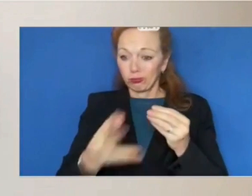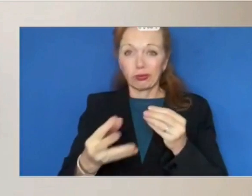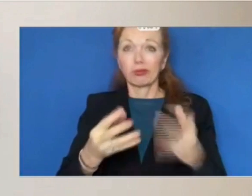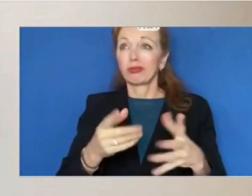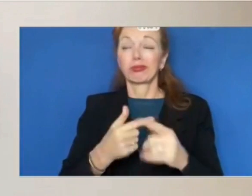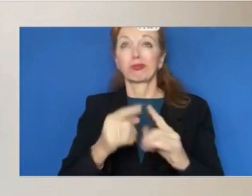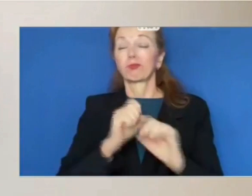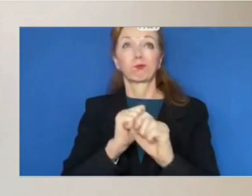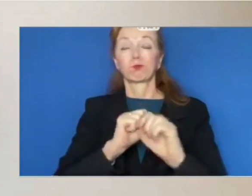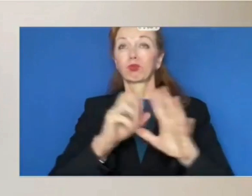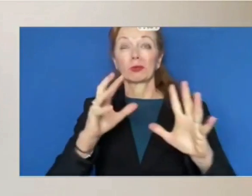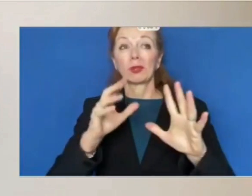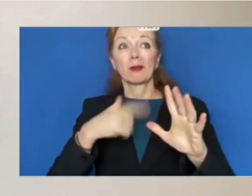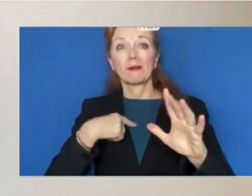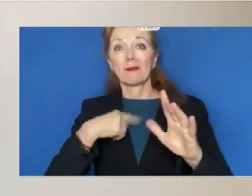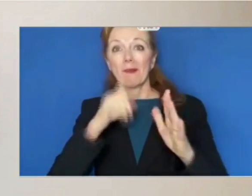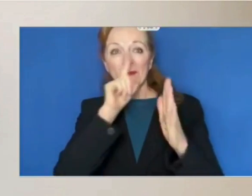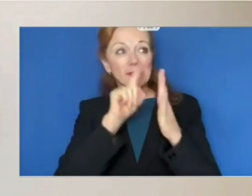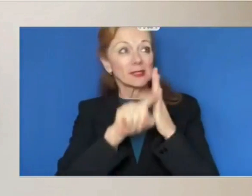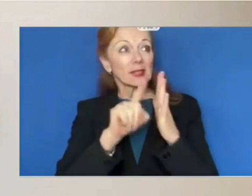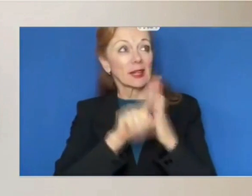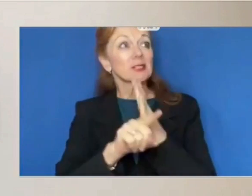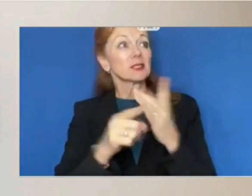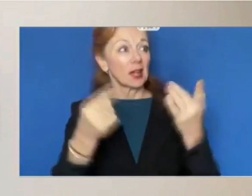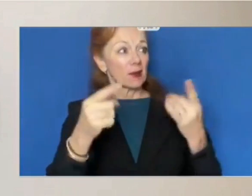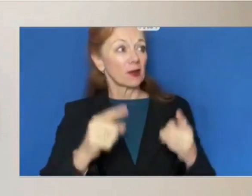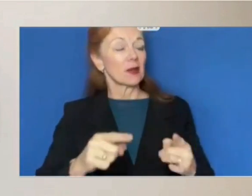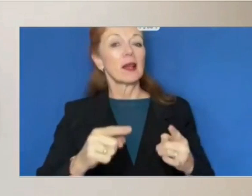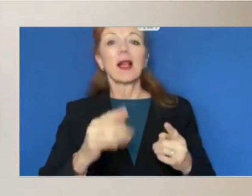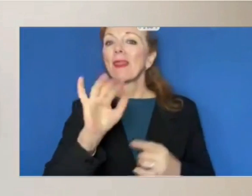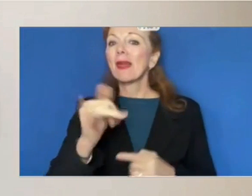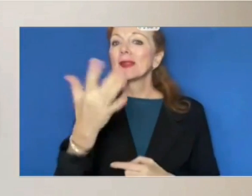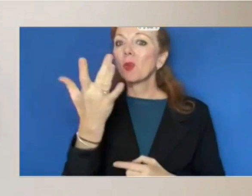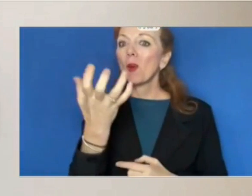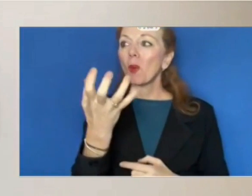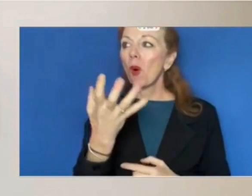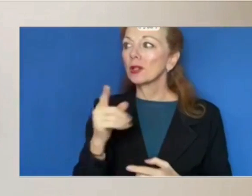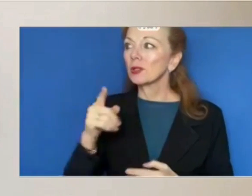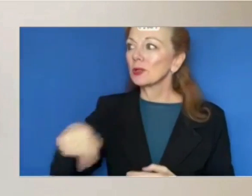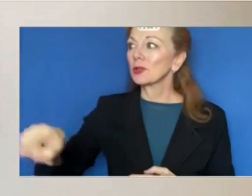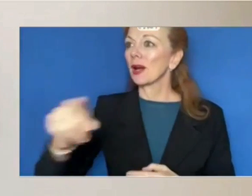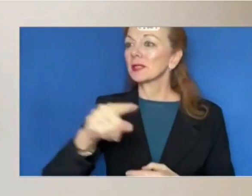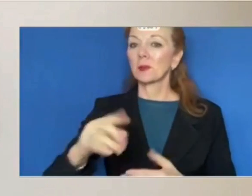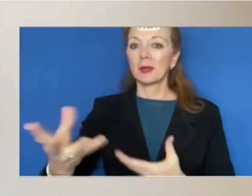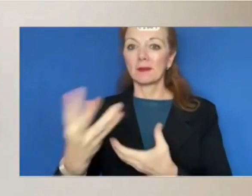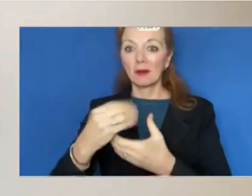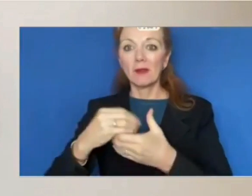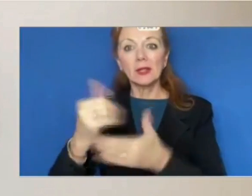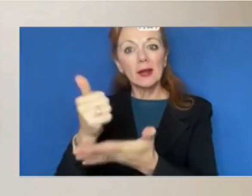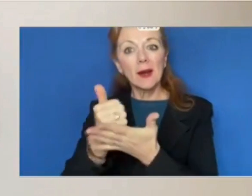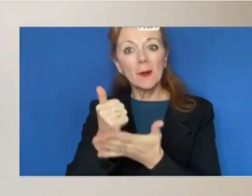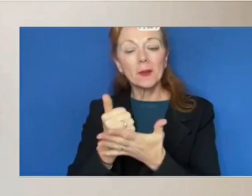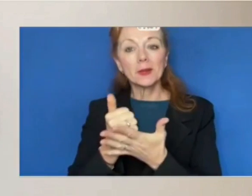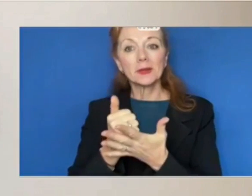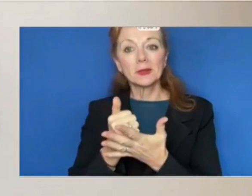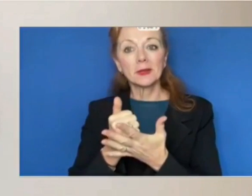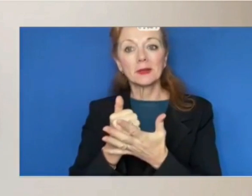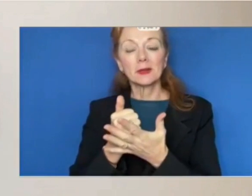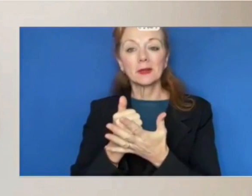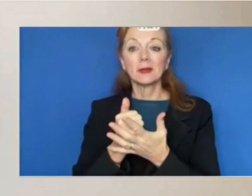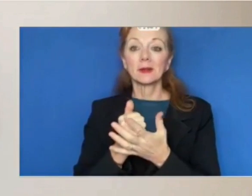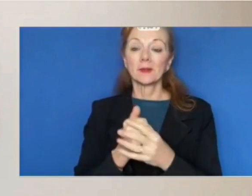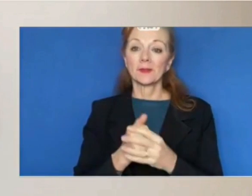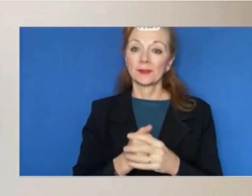So that's why we want the citizens' involvement in this. And so that was a large part of